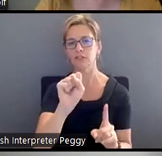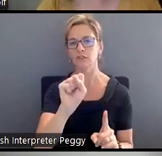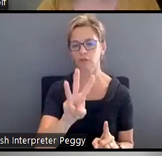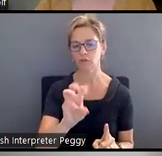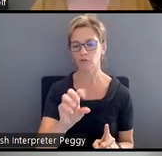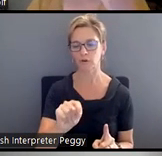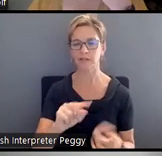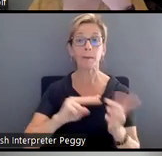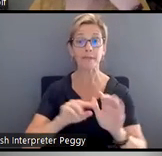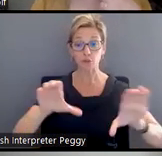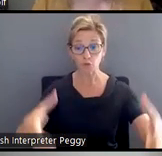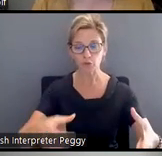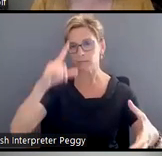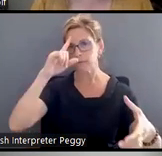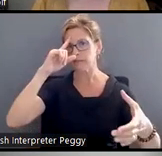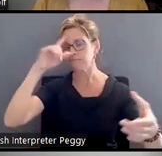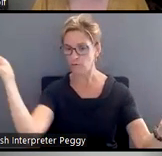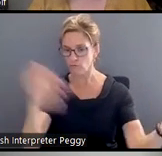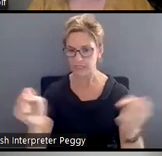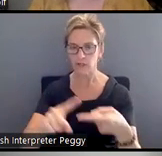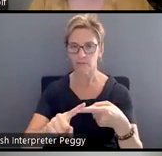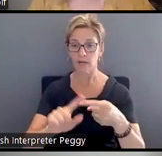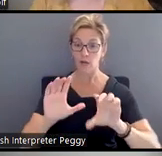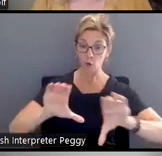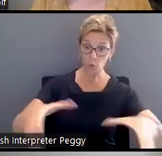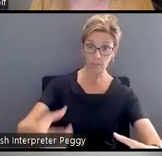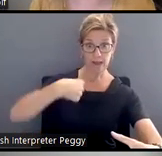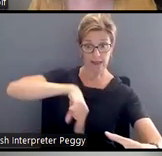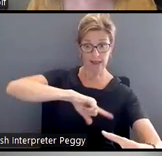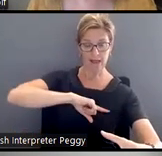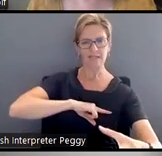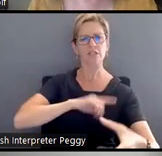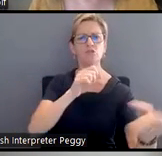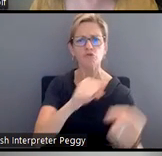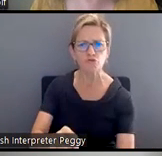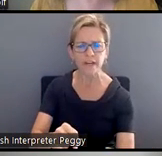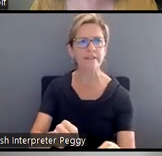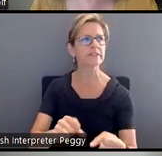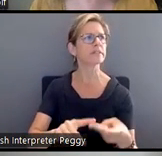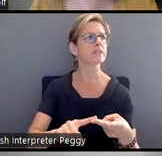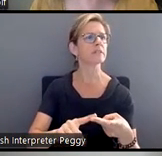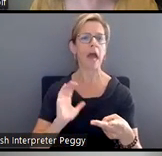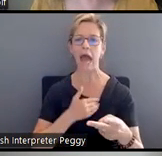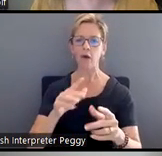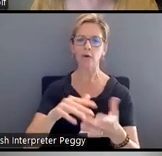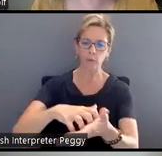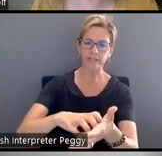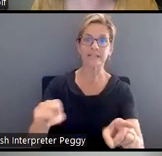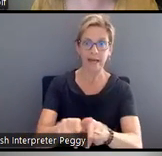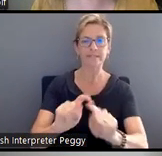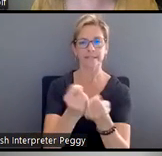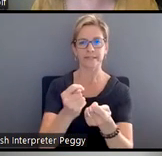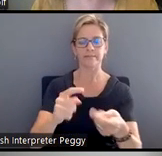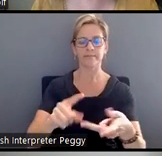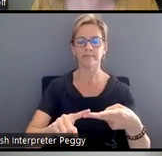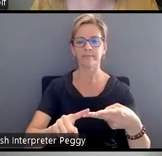and brainstorming about what are our strengths as a group, as an organization, as a team, what are our weaknesses, and then what are